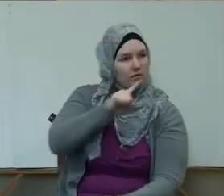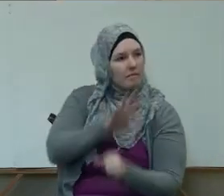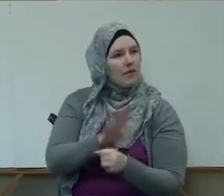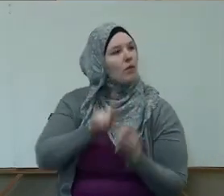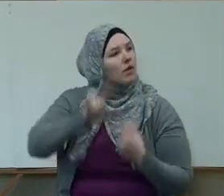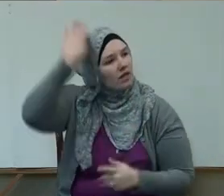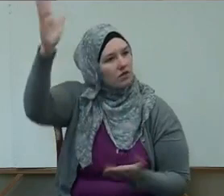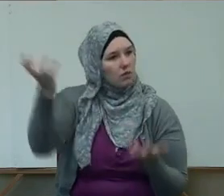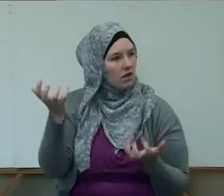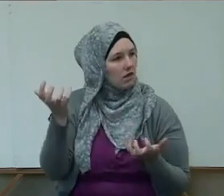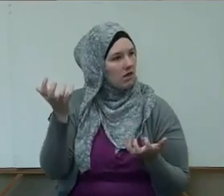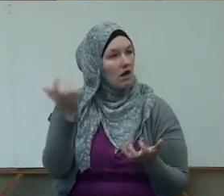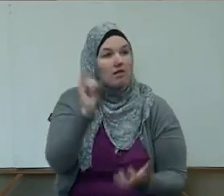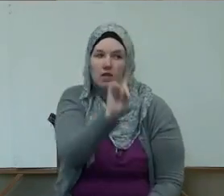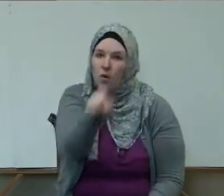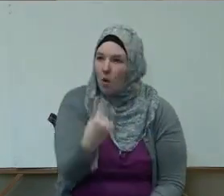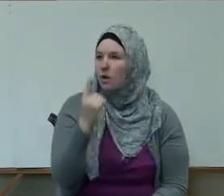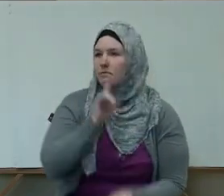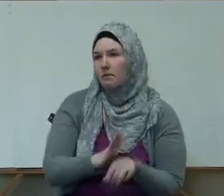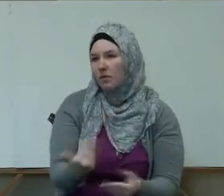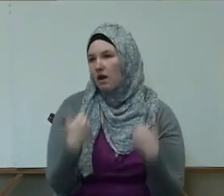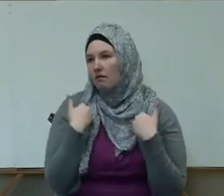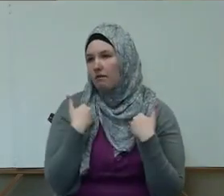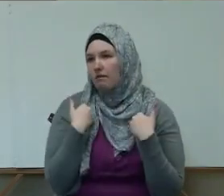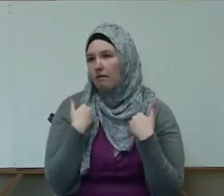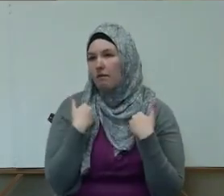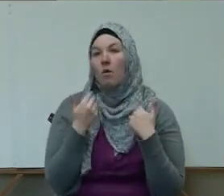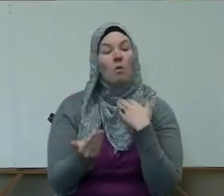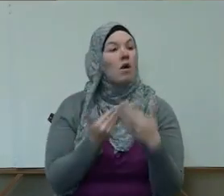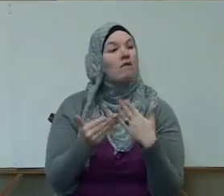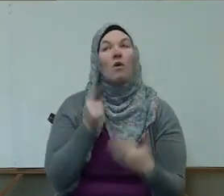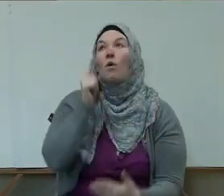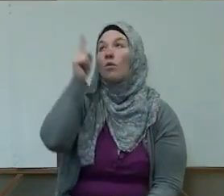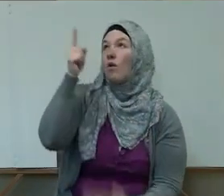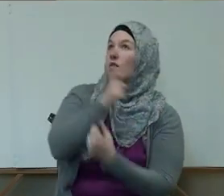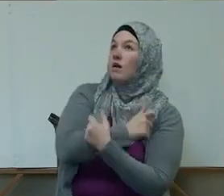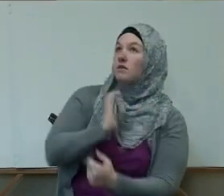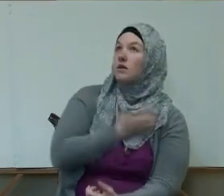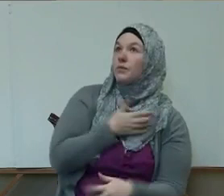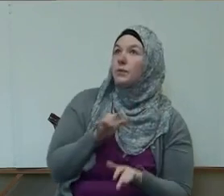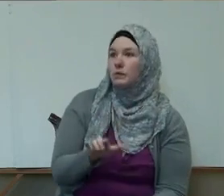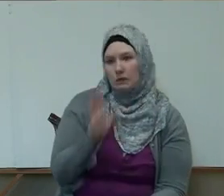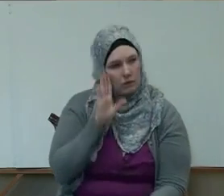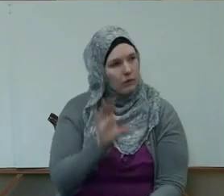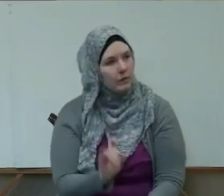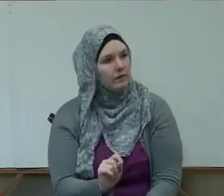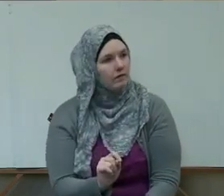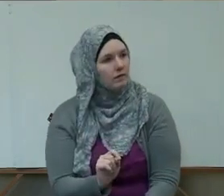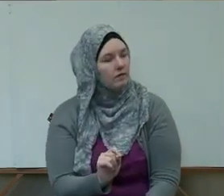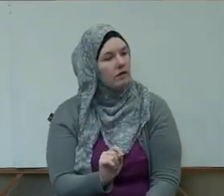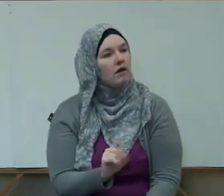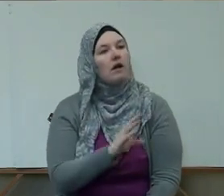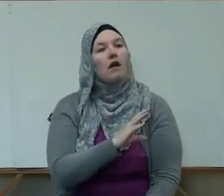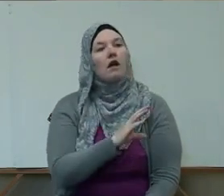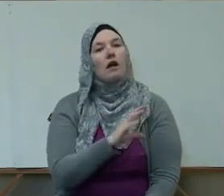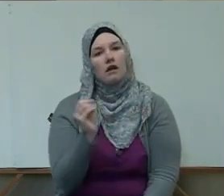needs. This is the only commitment we have. Wherever Allah loves us to be, we will be. And